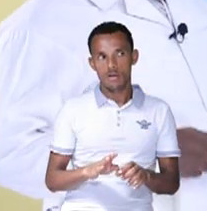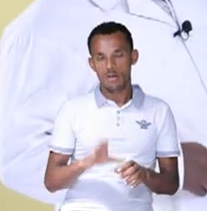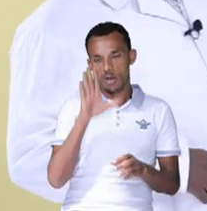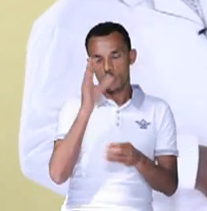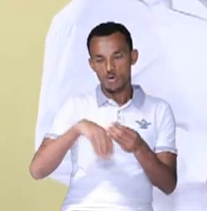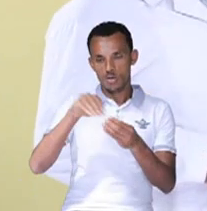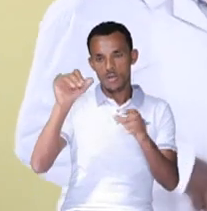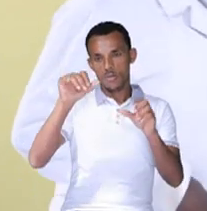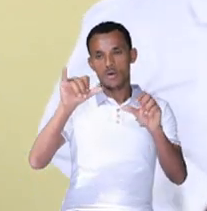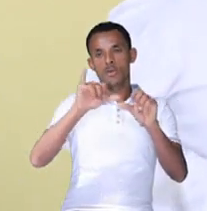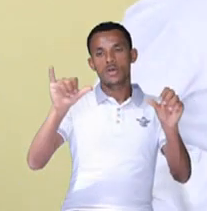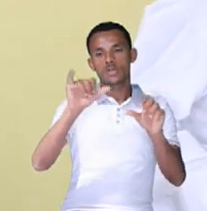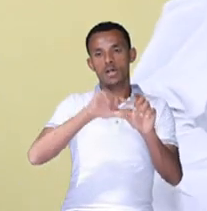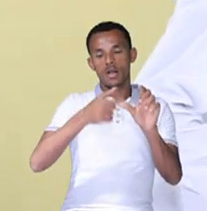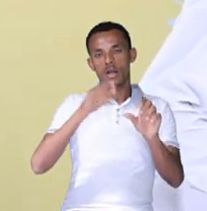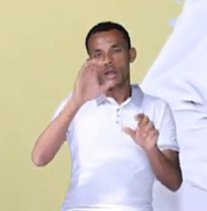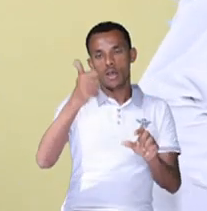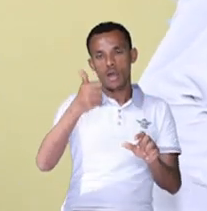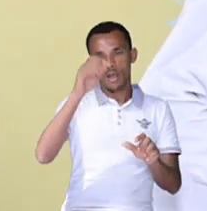and also the measure angle AEB,